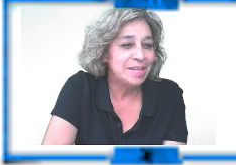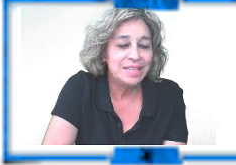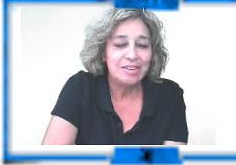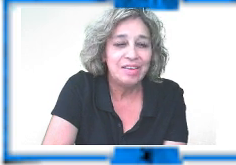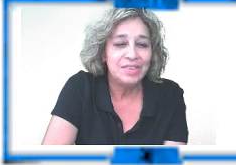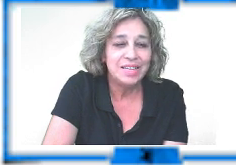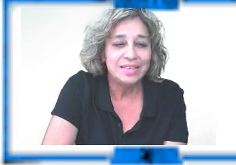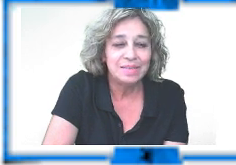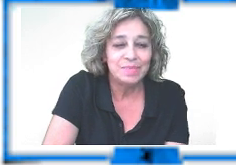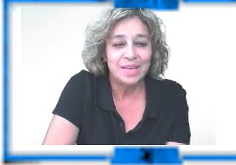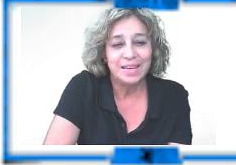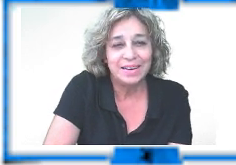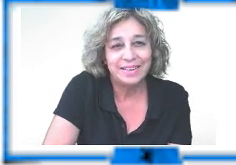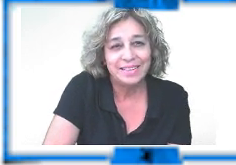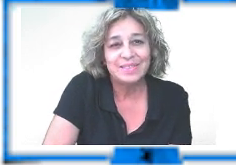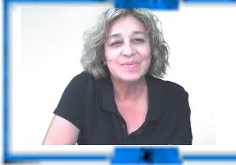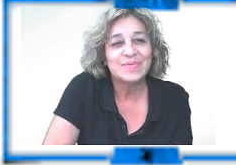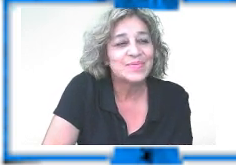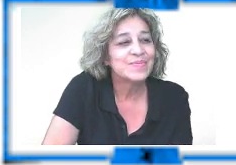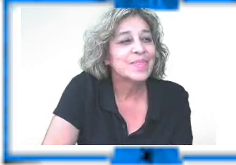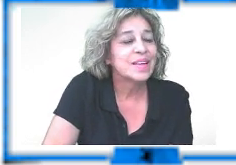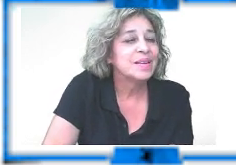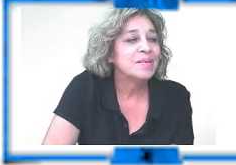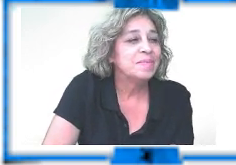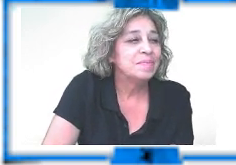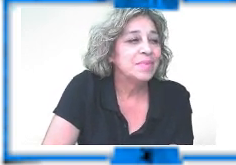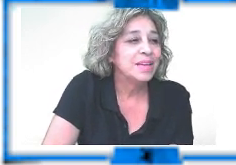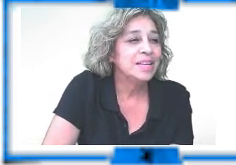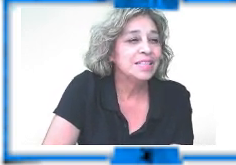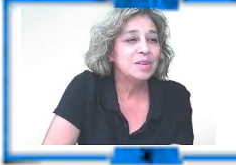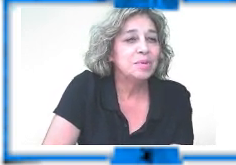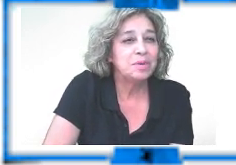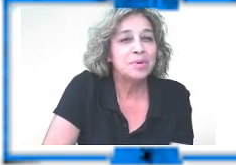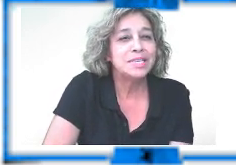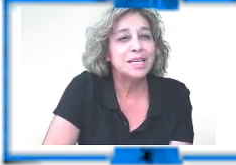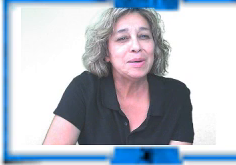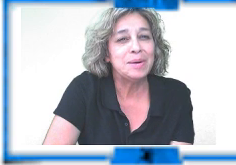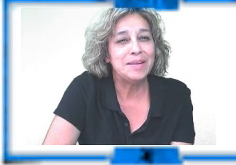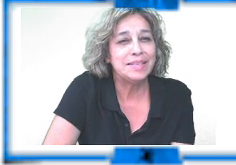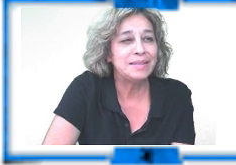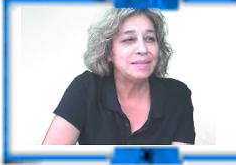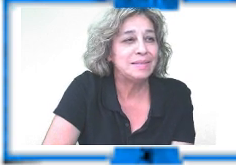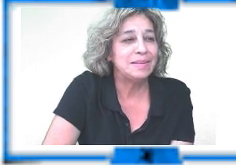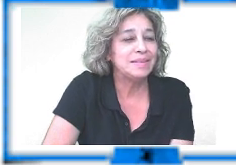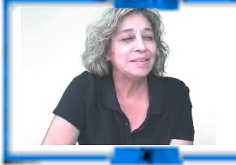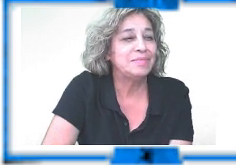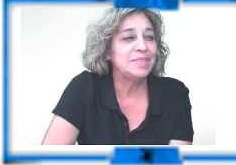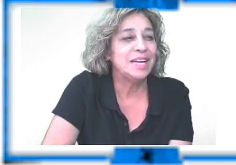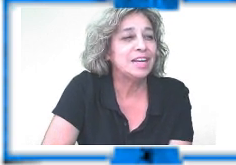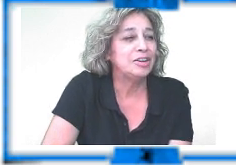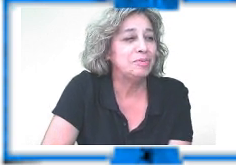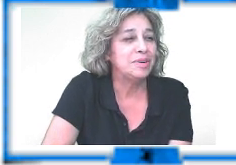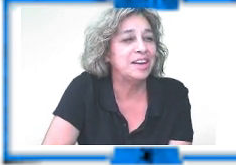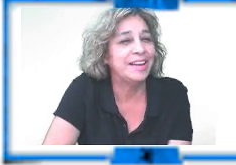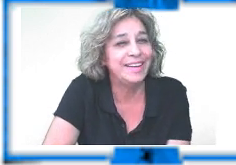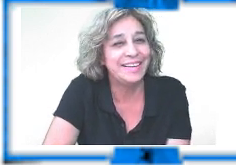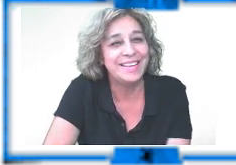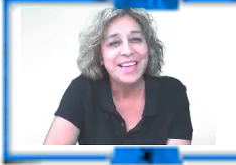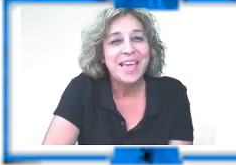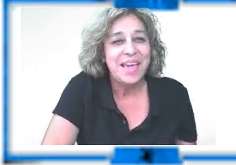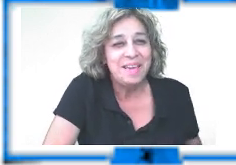I'm not sure. I've done something here. He doesn't know what the word chingón is. It's not a good